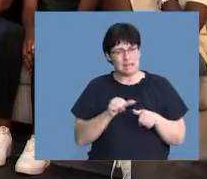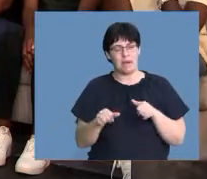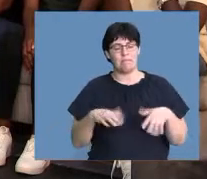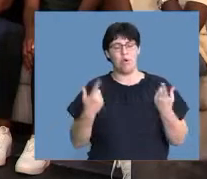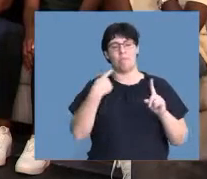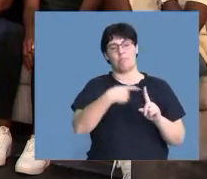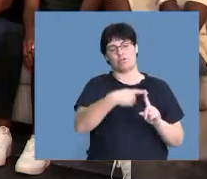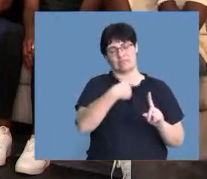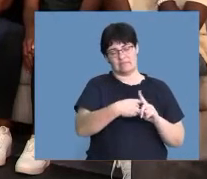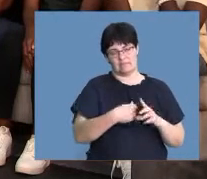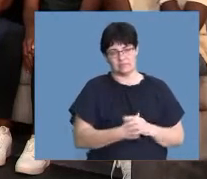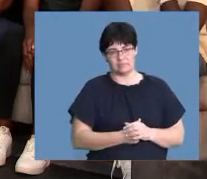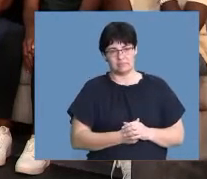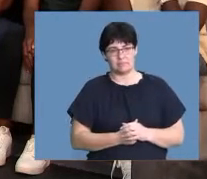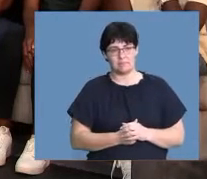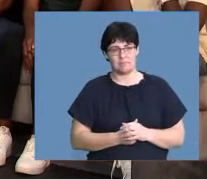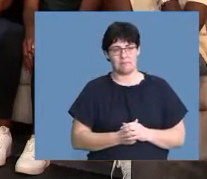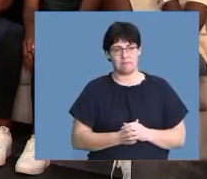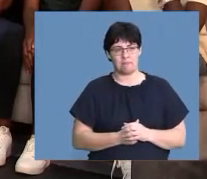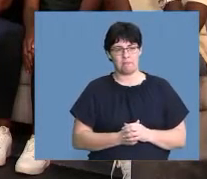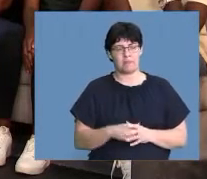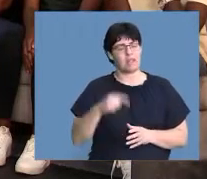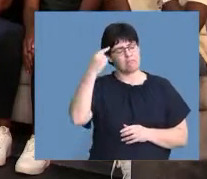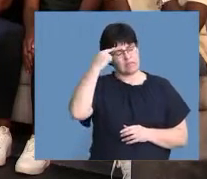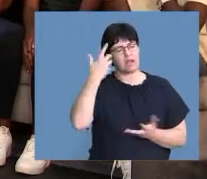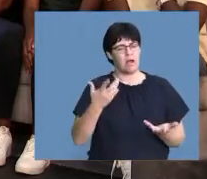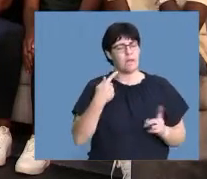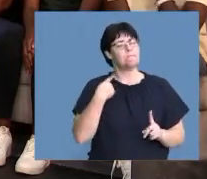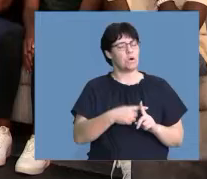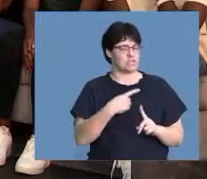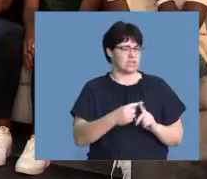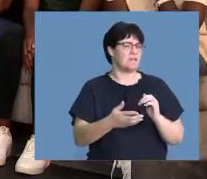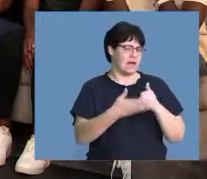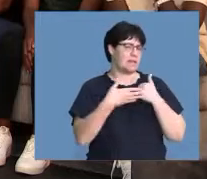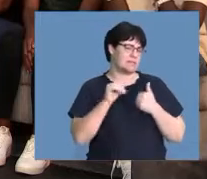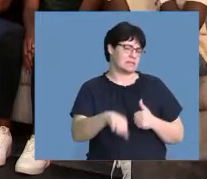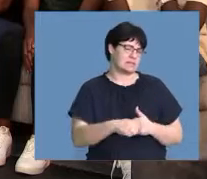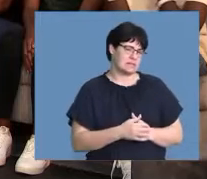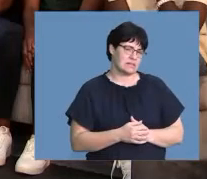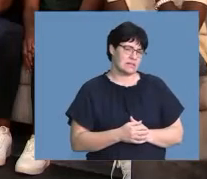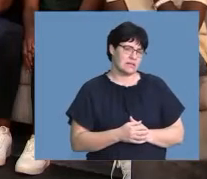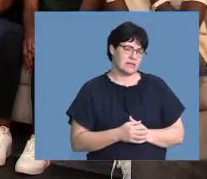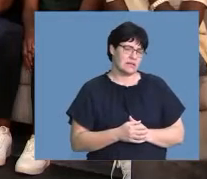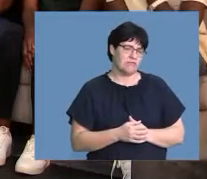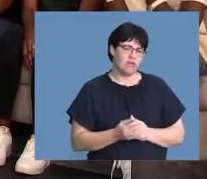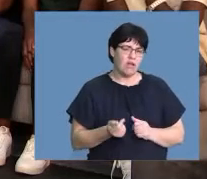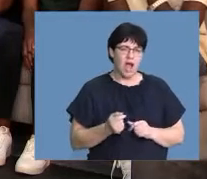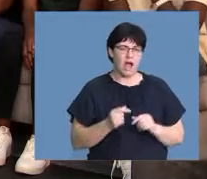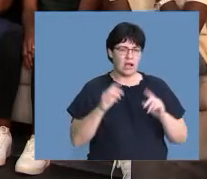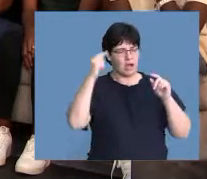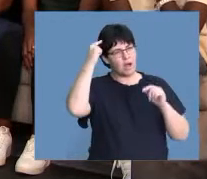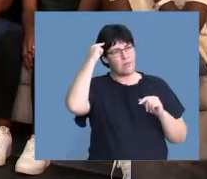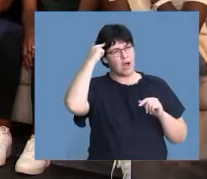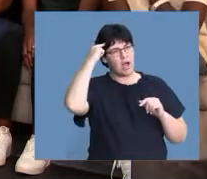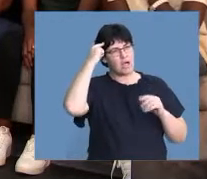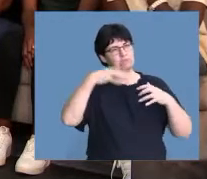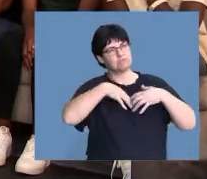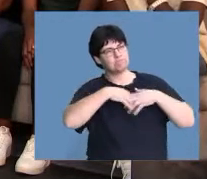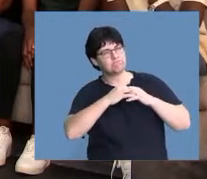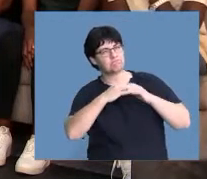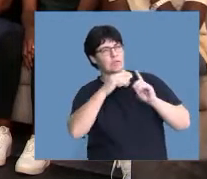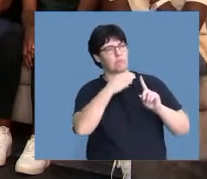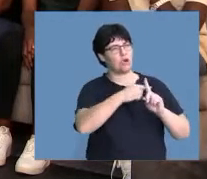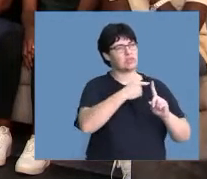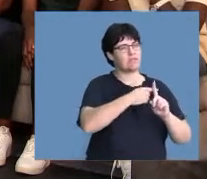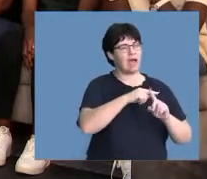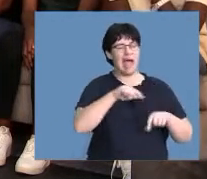yourself. Yeah? Yeah, I think being positive helps as well. I think if you put yourself in that frame of mind, then everything else